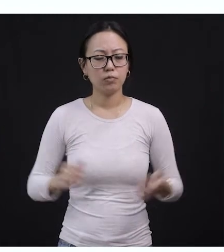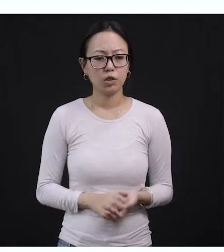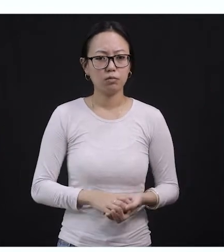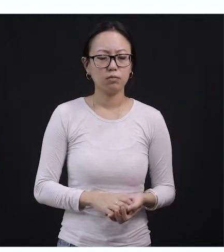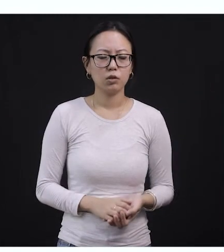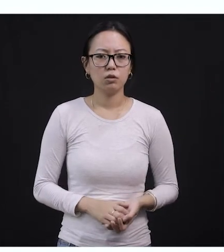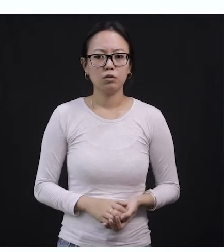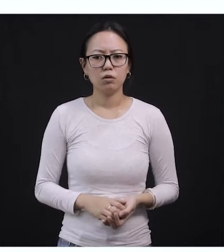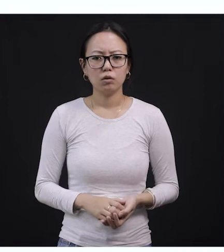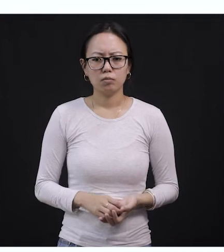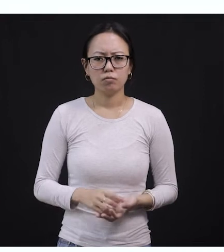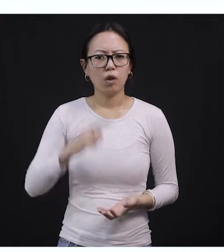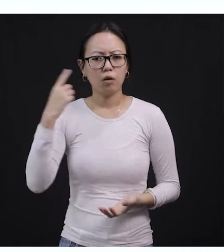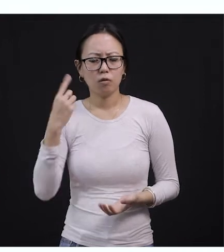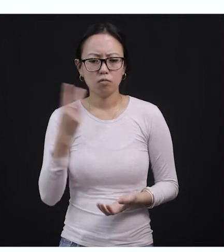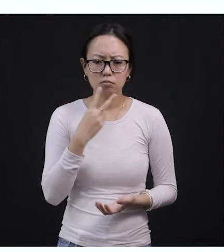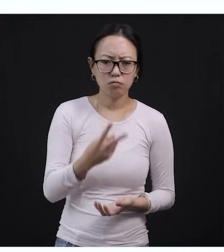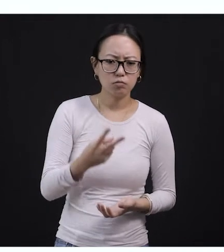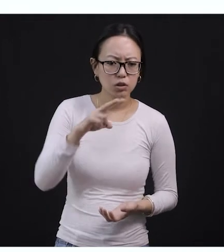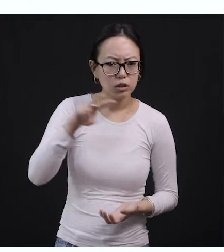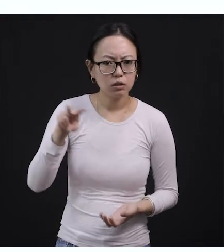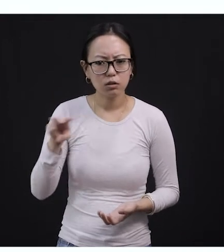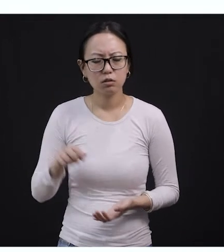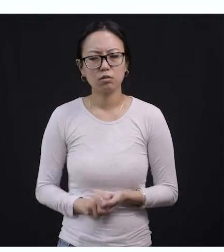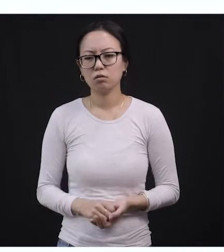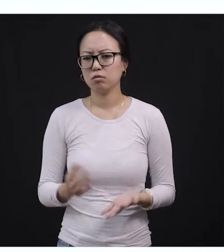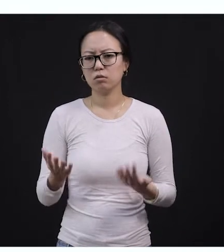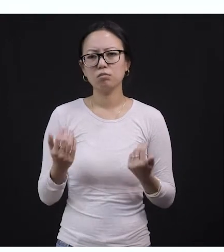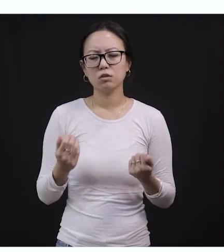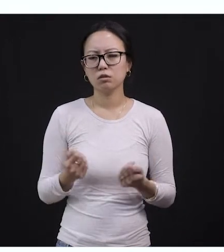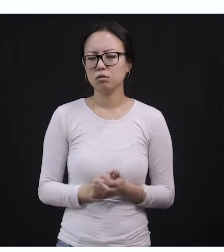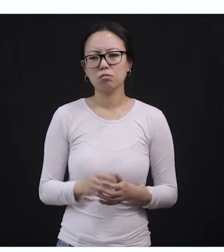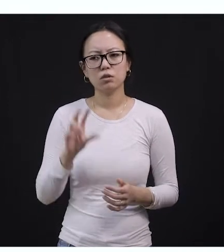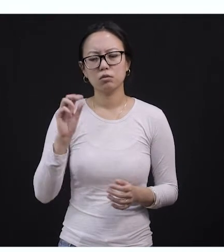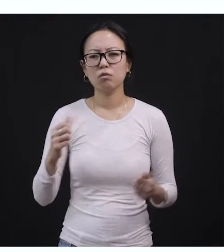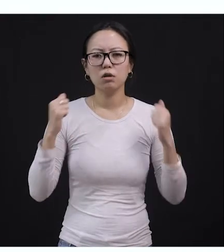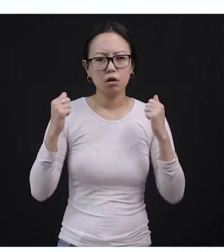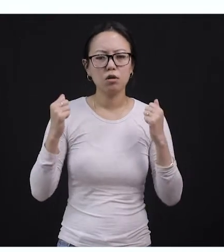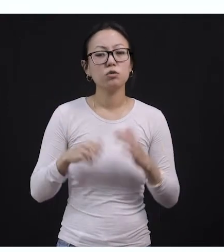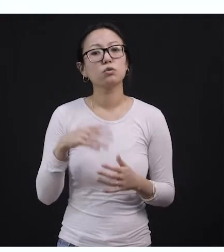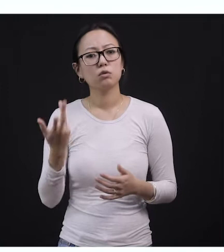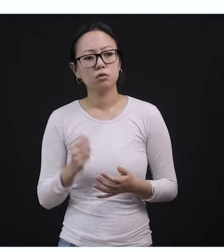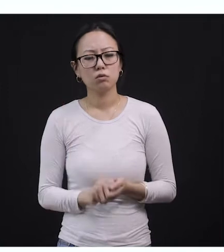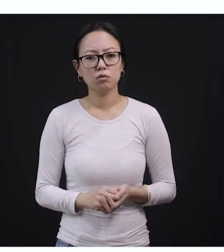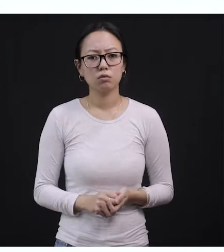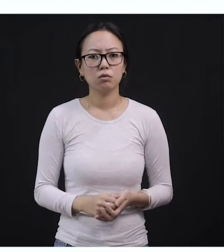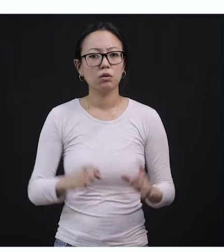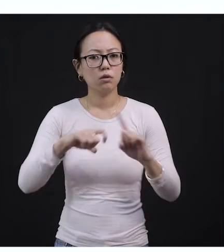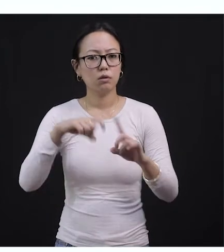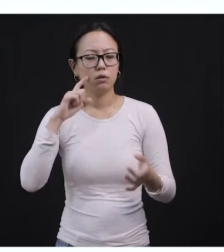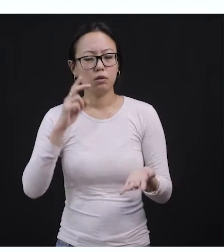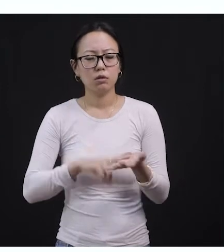him. So what he did, he divided them into provinces. Now these provinces, also known